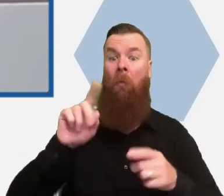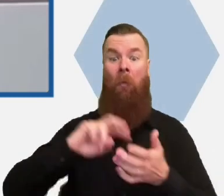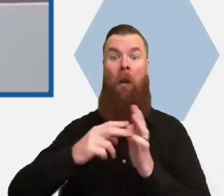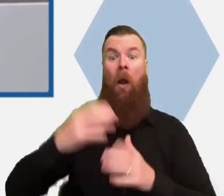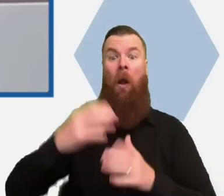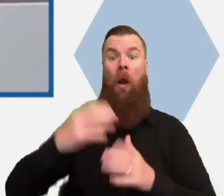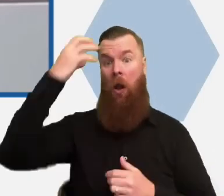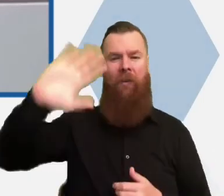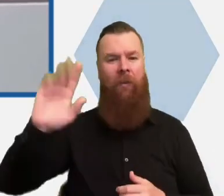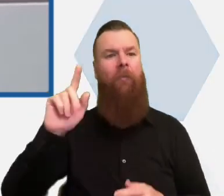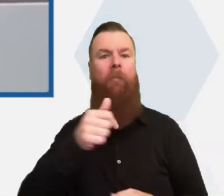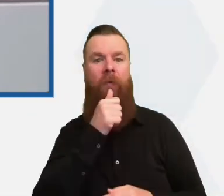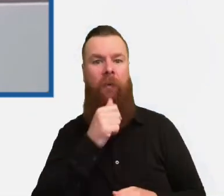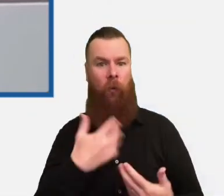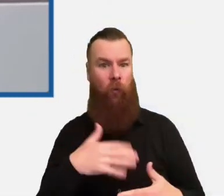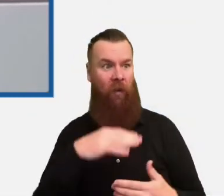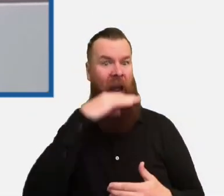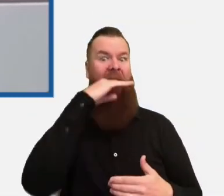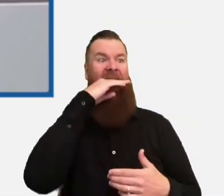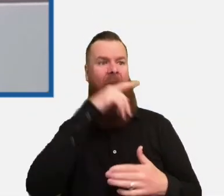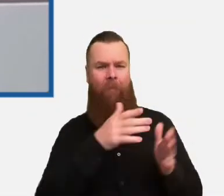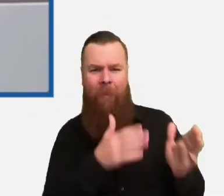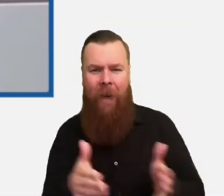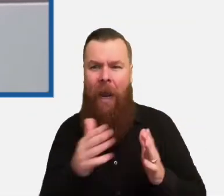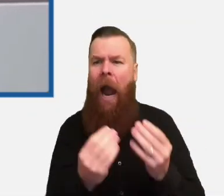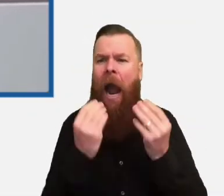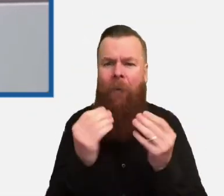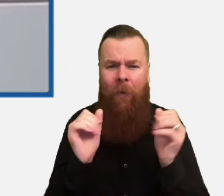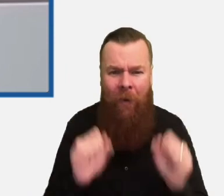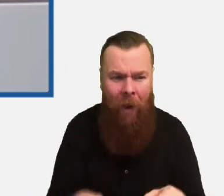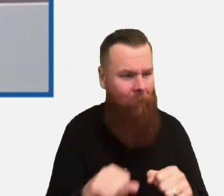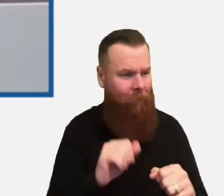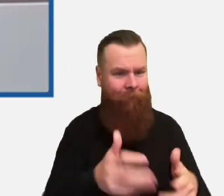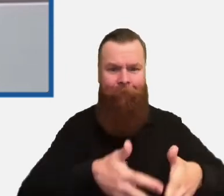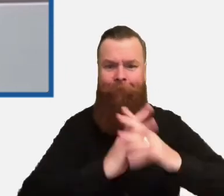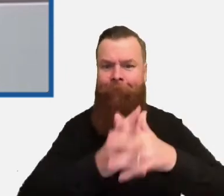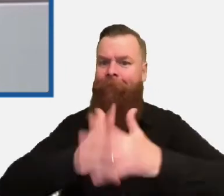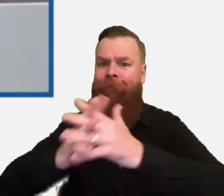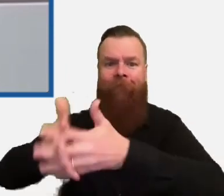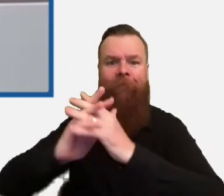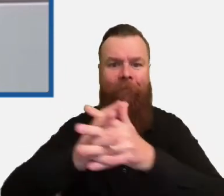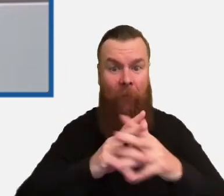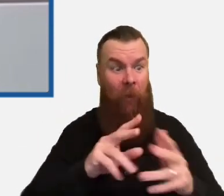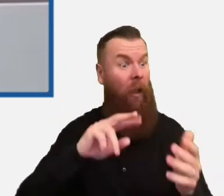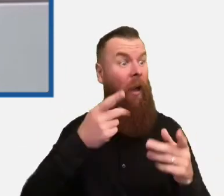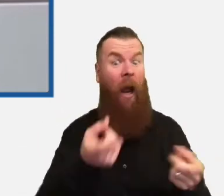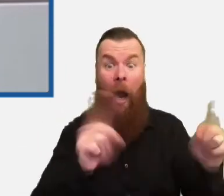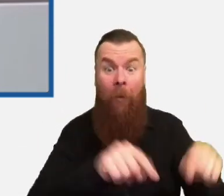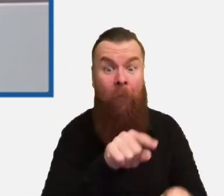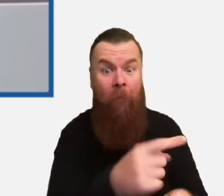truly gives us greater resilience to deal with a response in an efficient and